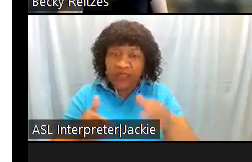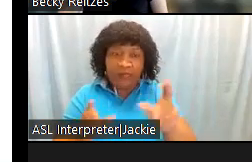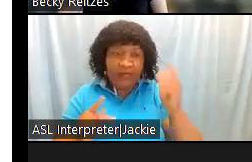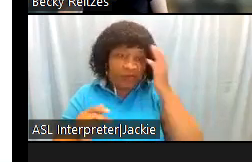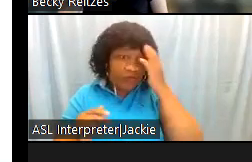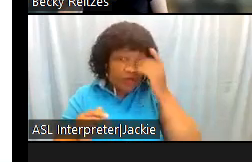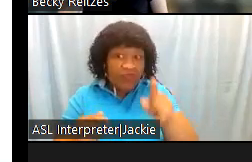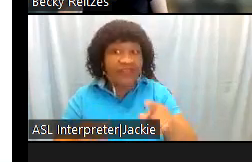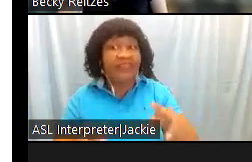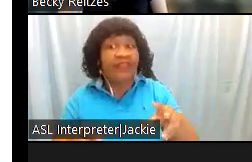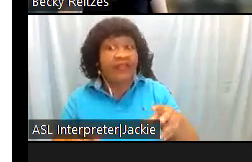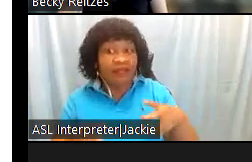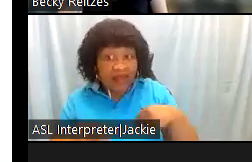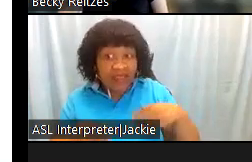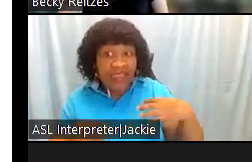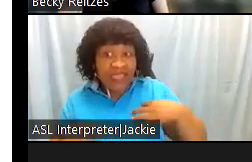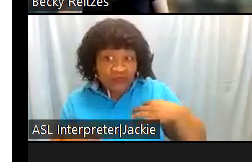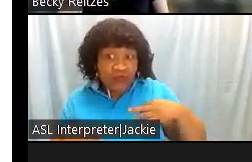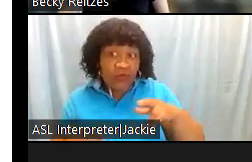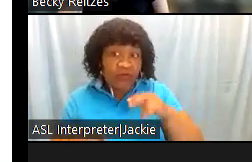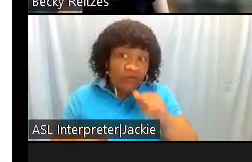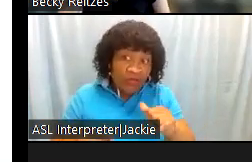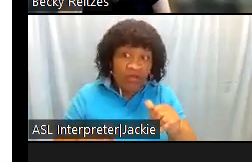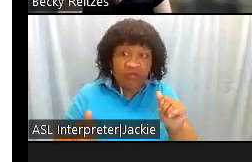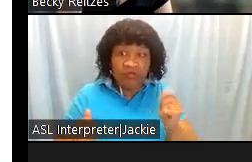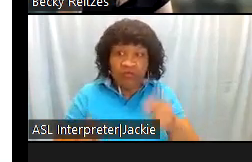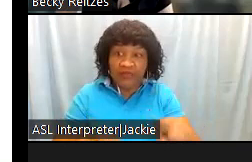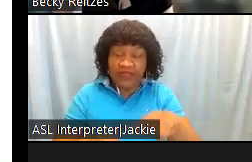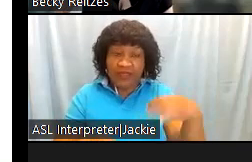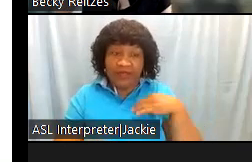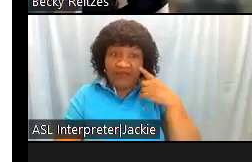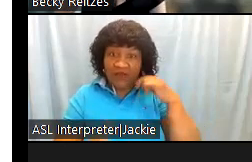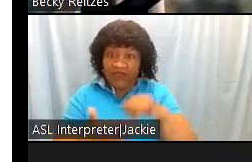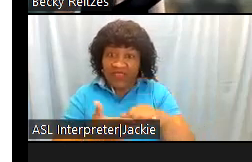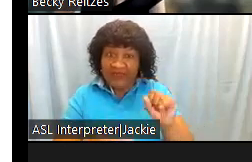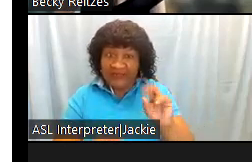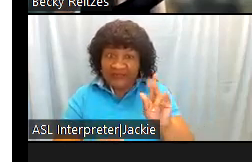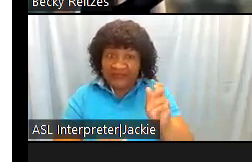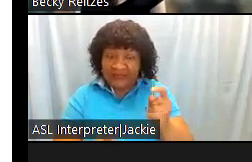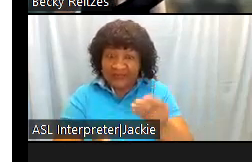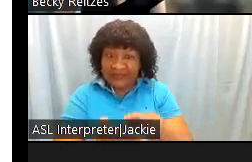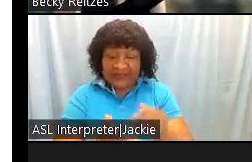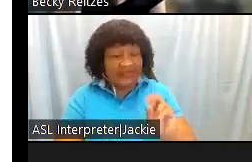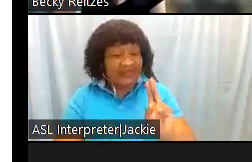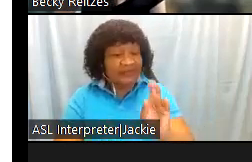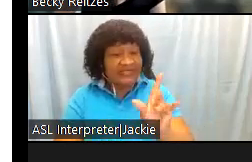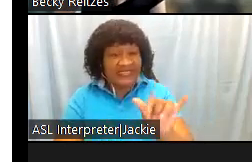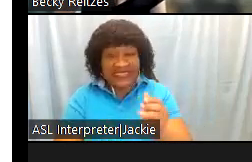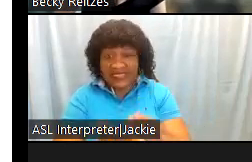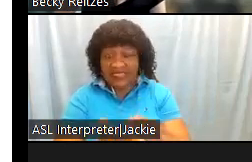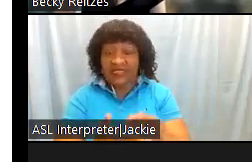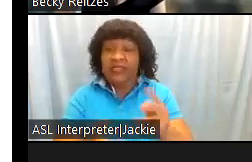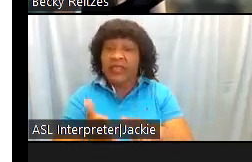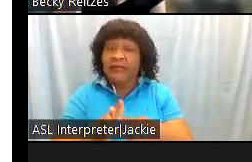know if they're eligible, like if they can apply for the subsidy. So by the end of September, so the